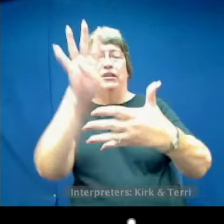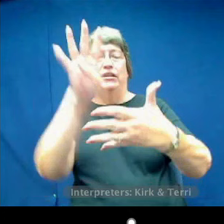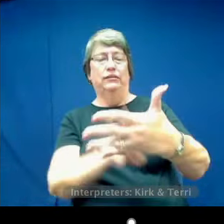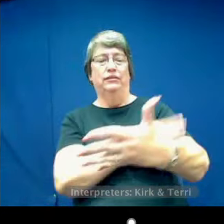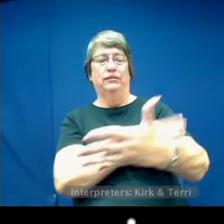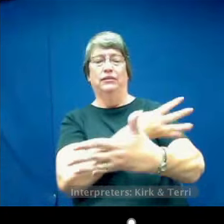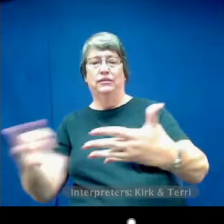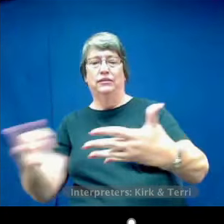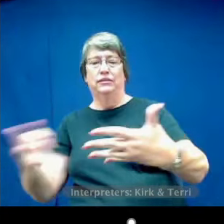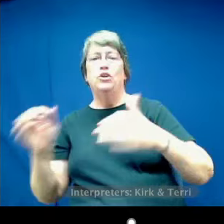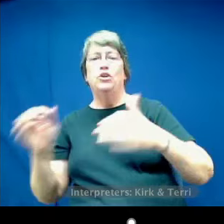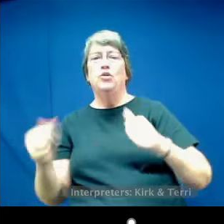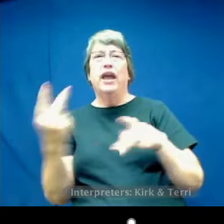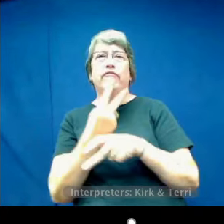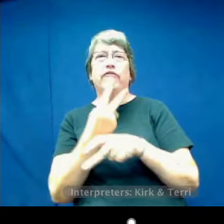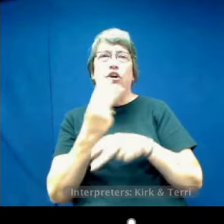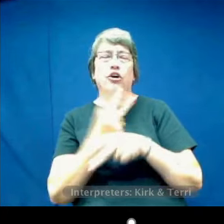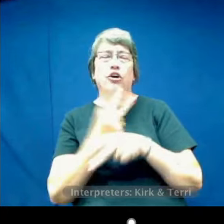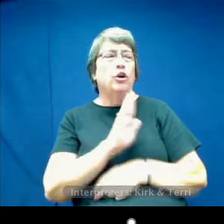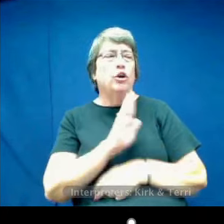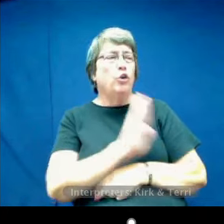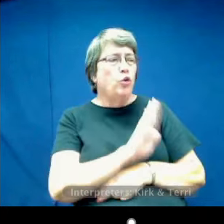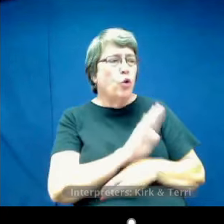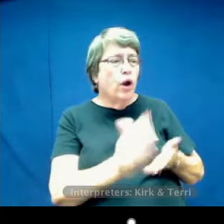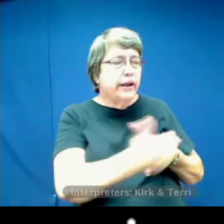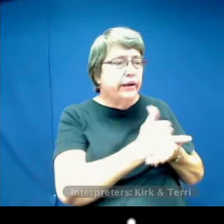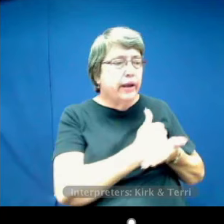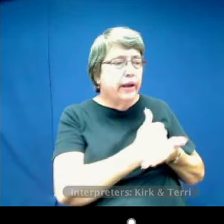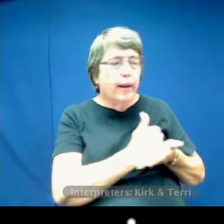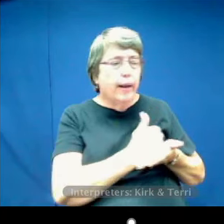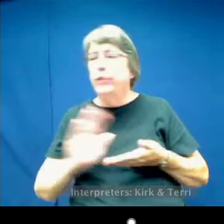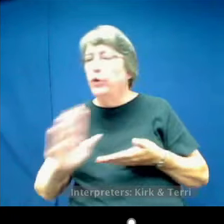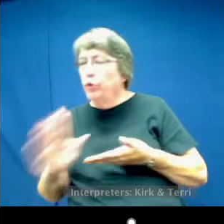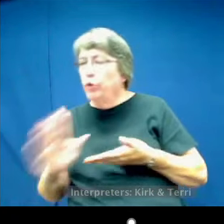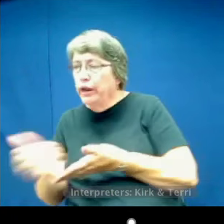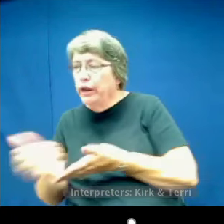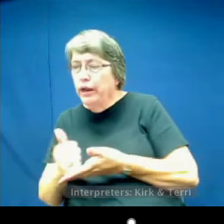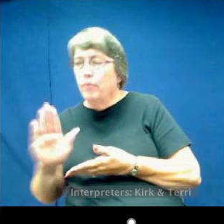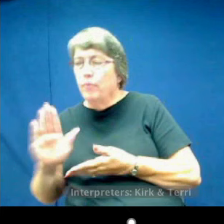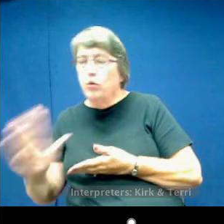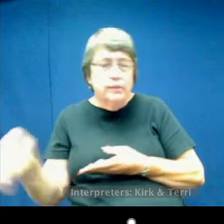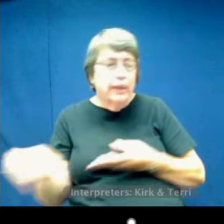based on income and certain expenses like child care and health insurance.